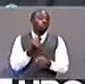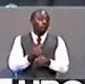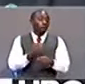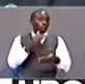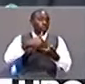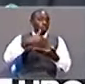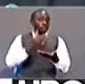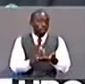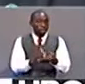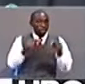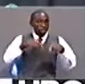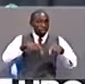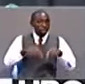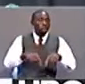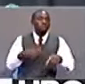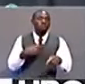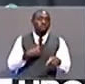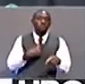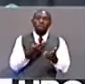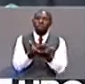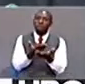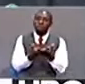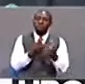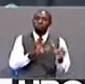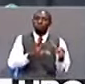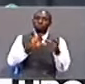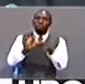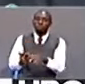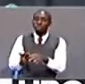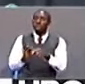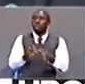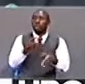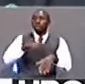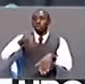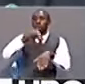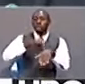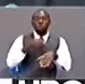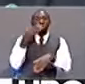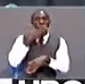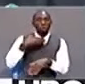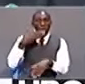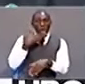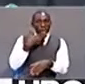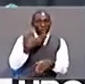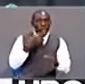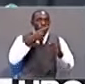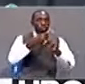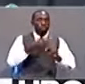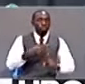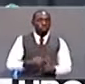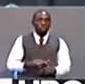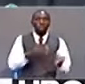are encouraged to get onto the National Oil and Gas Talent Register for